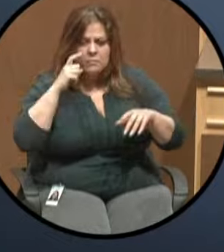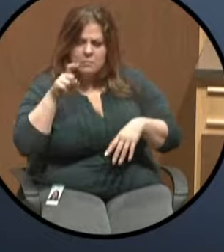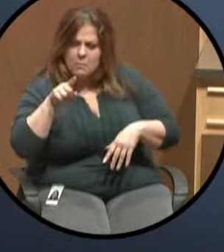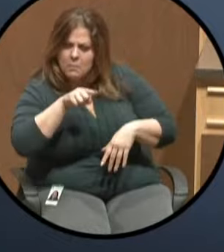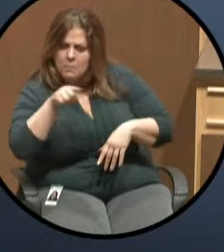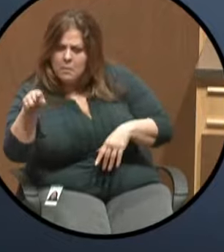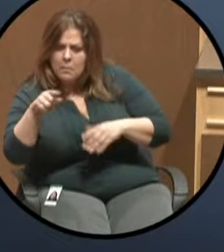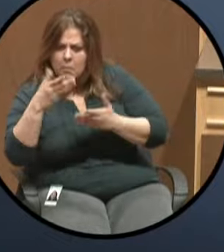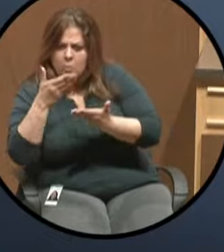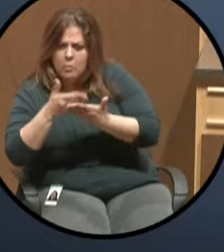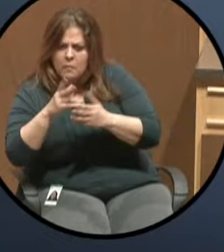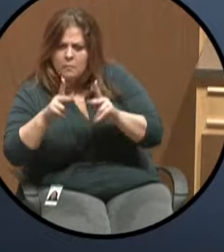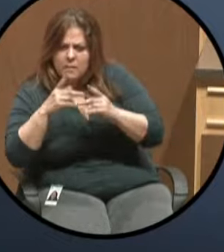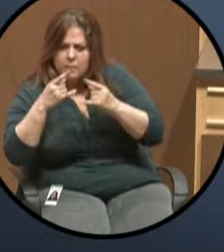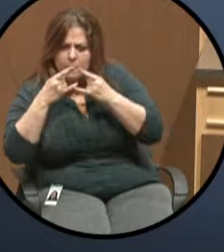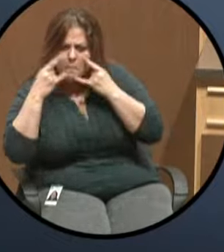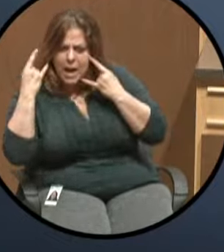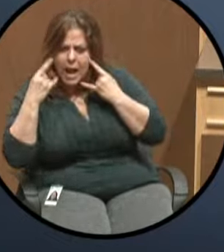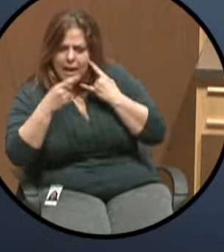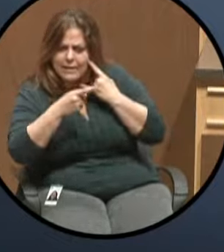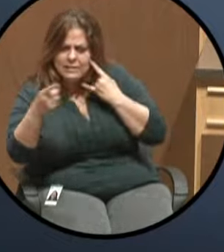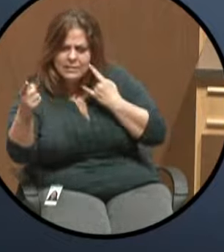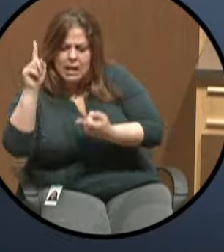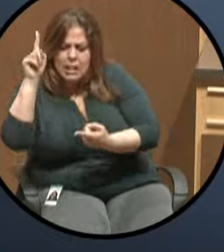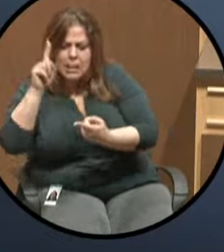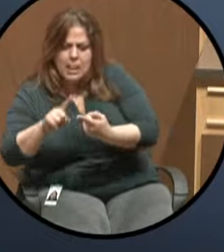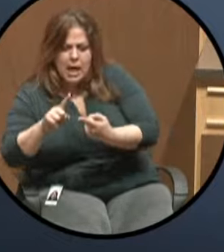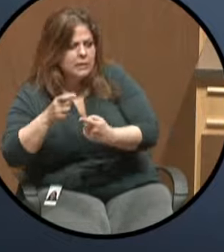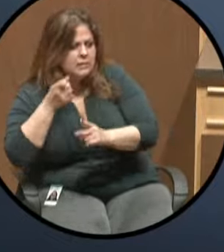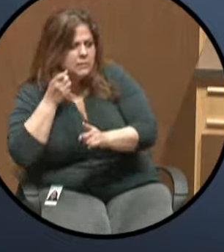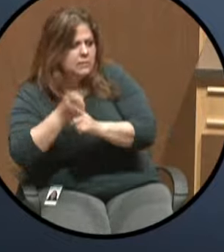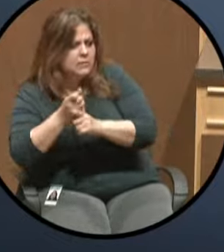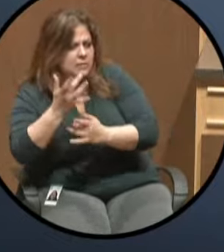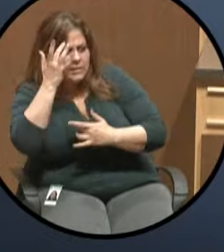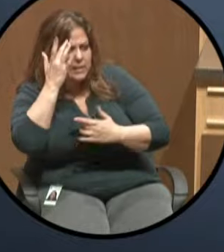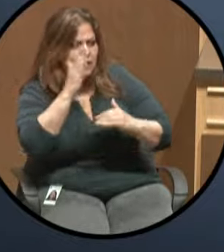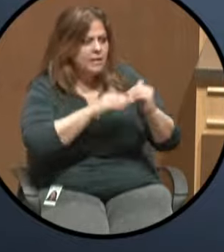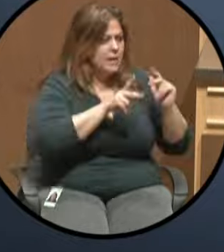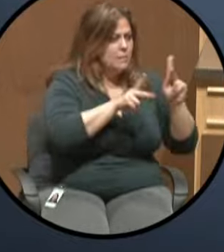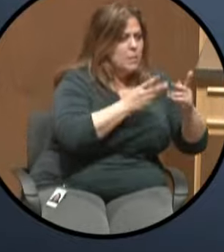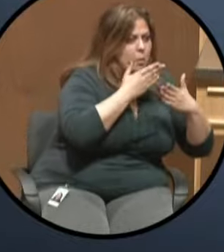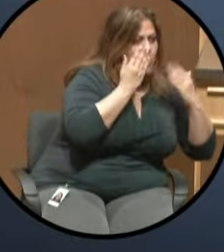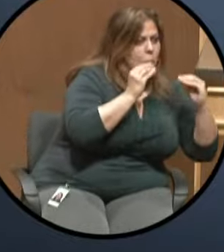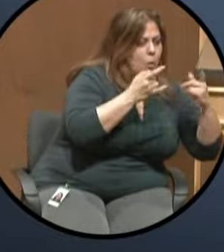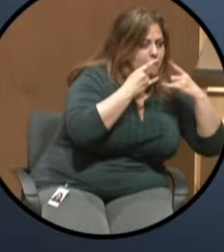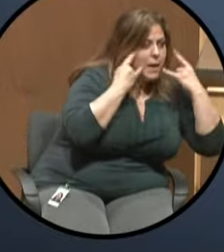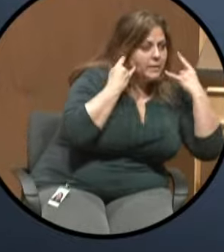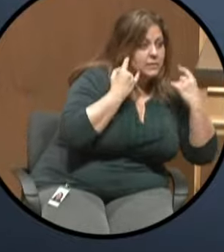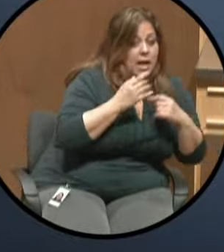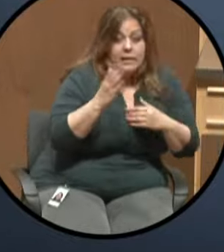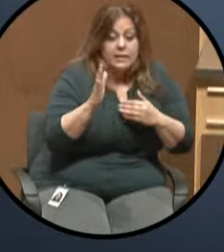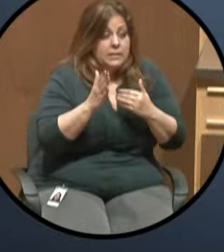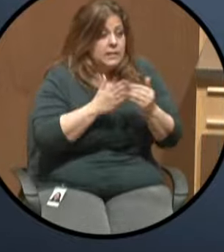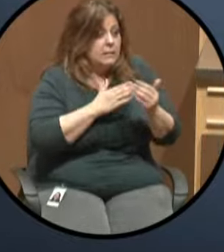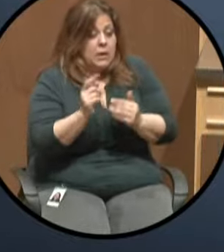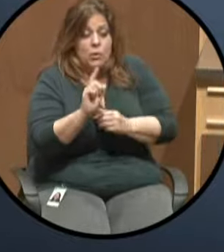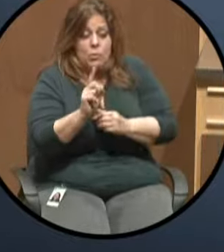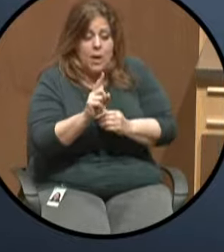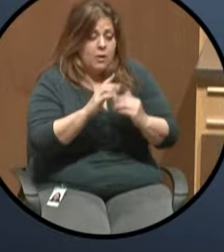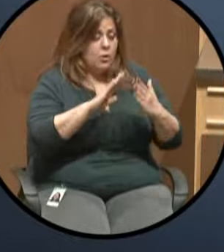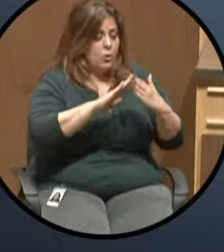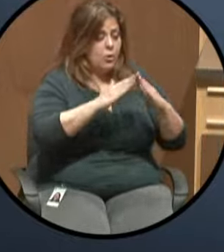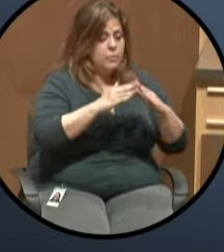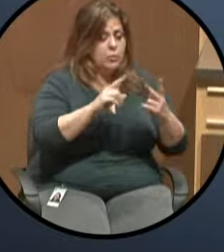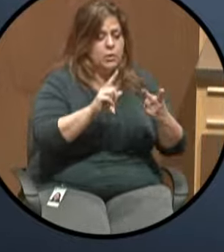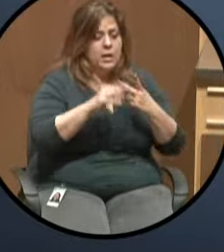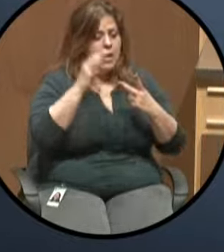of a chance of getting infection as opposed to those that didn't wear the mask. And it didn't matter what the setting was. It could have been in the community, in a